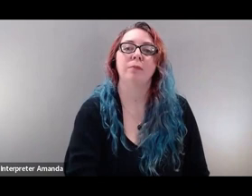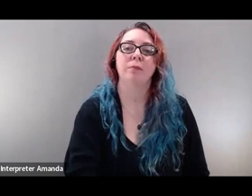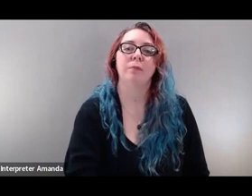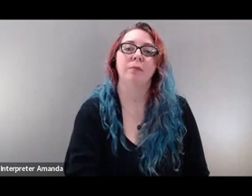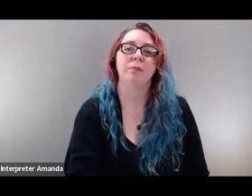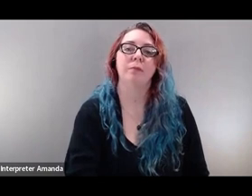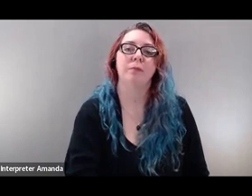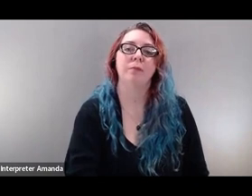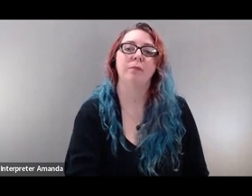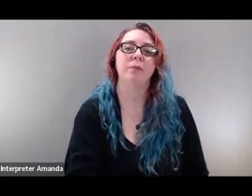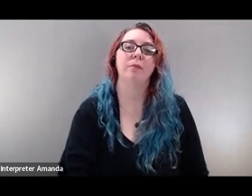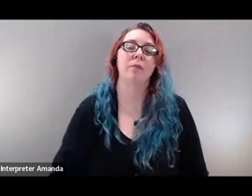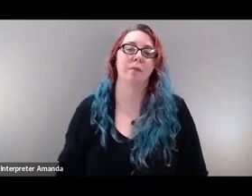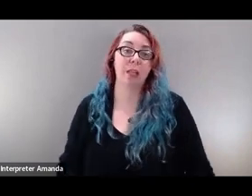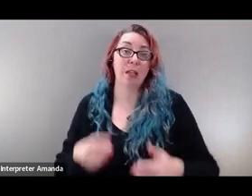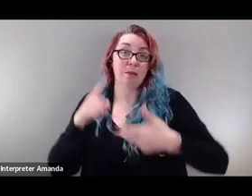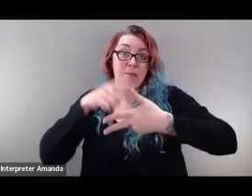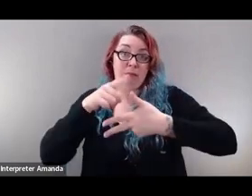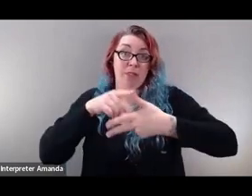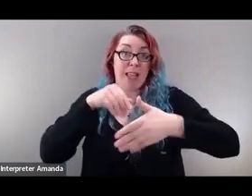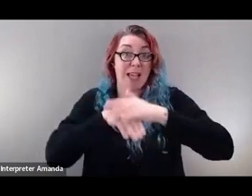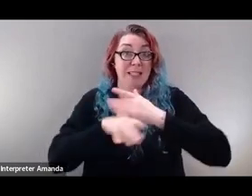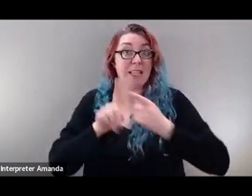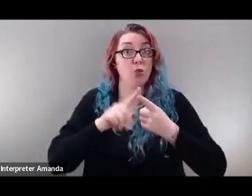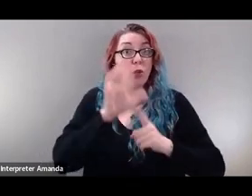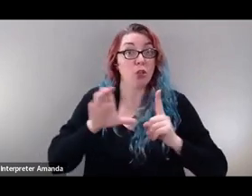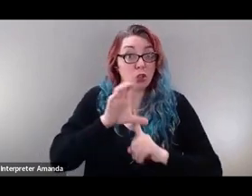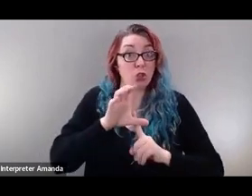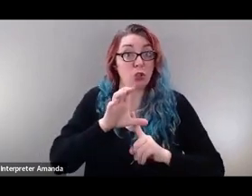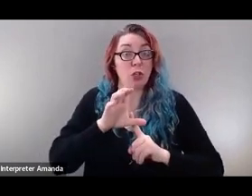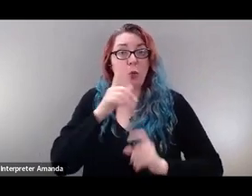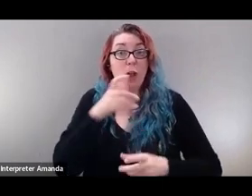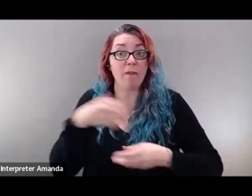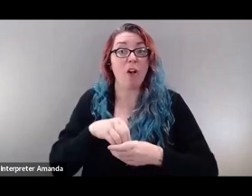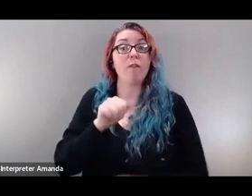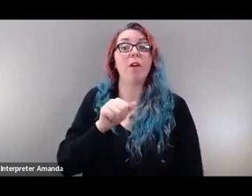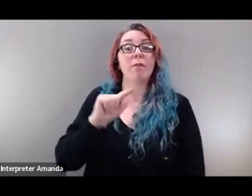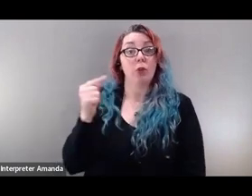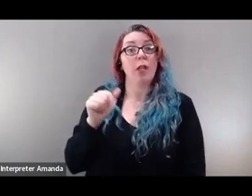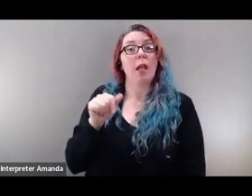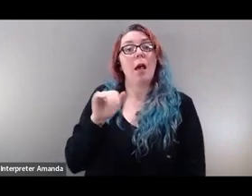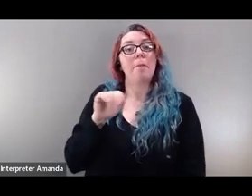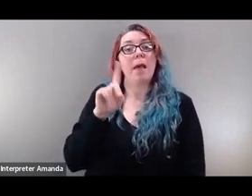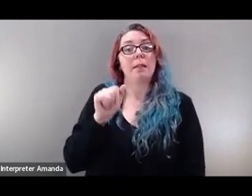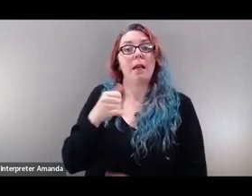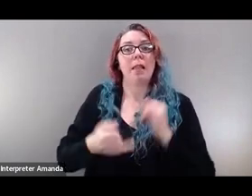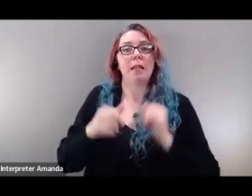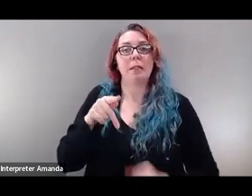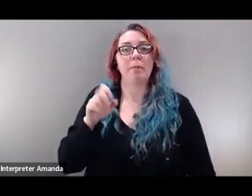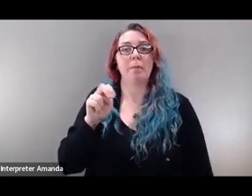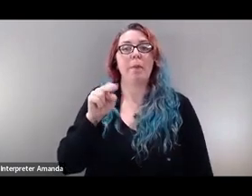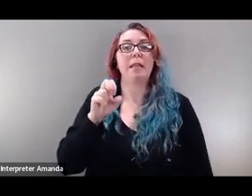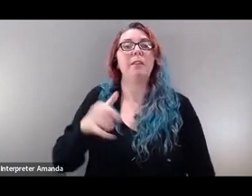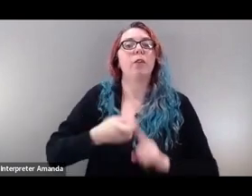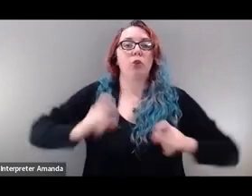we're joined from St. John's, Newfoundland by Amanda Penney. Amanda is a mother, visual artist, and the operation manager at the